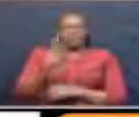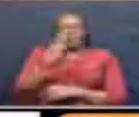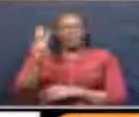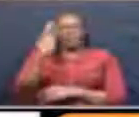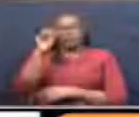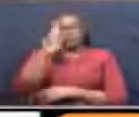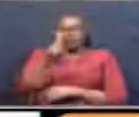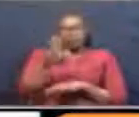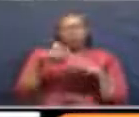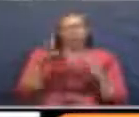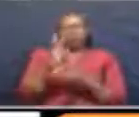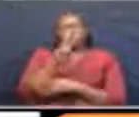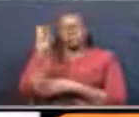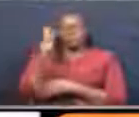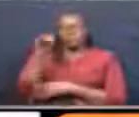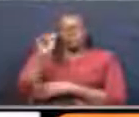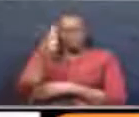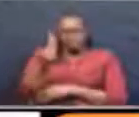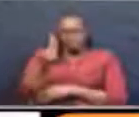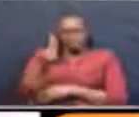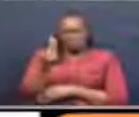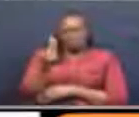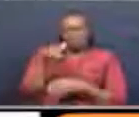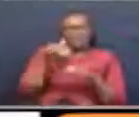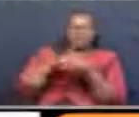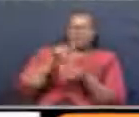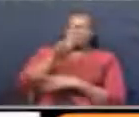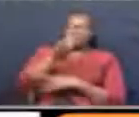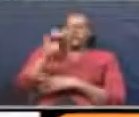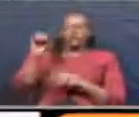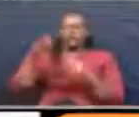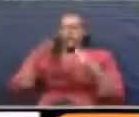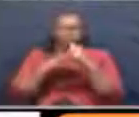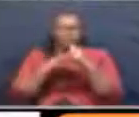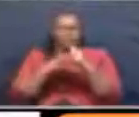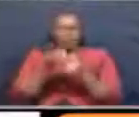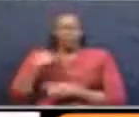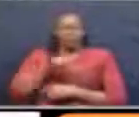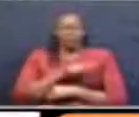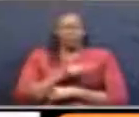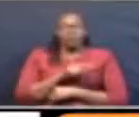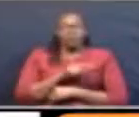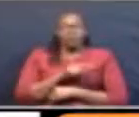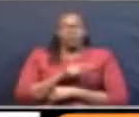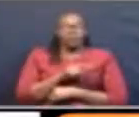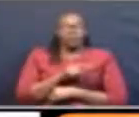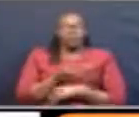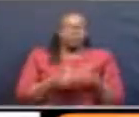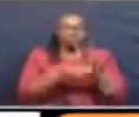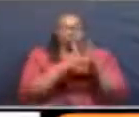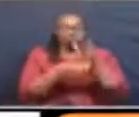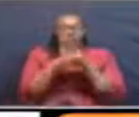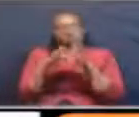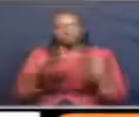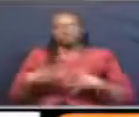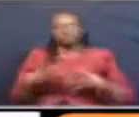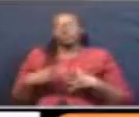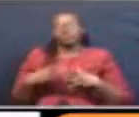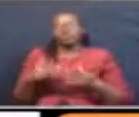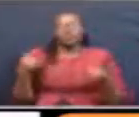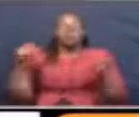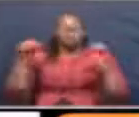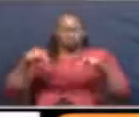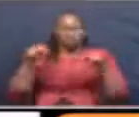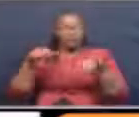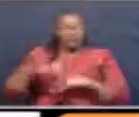Southwest Mau or West Mau, where in 2009 we had to evict people.